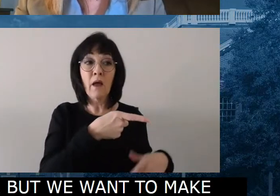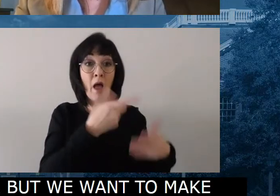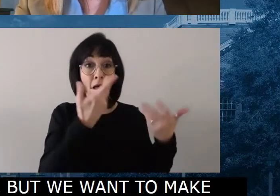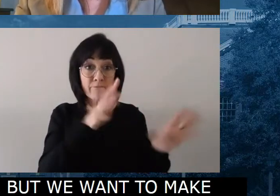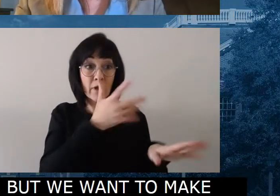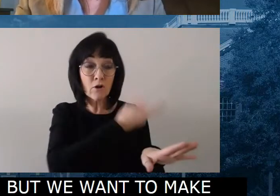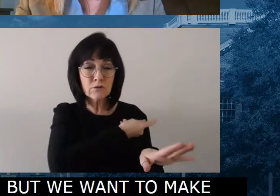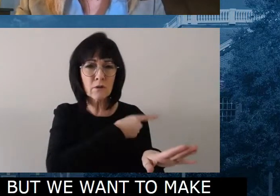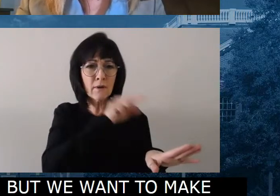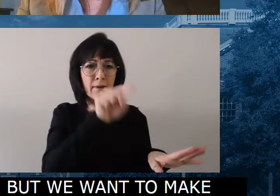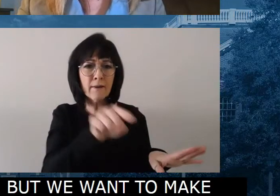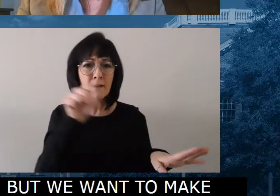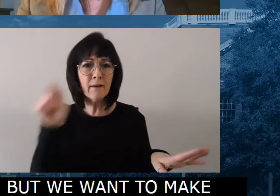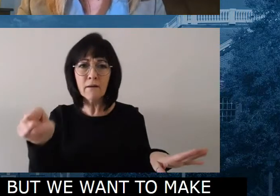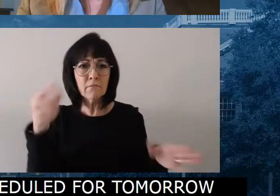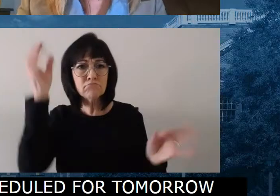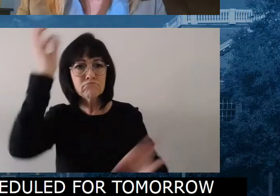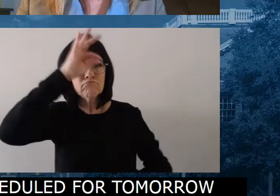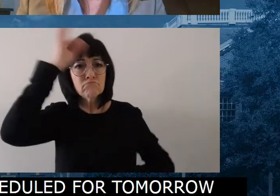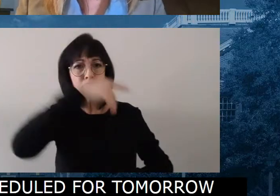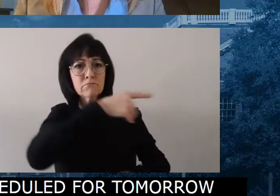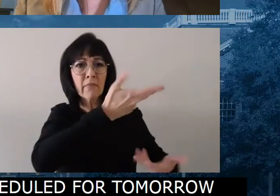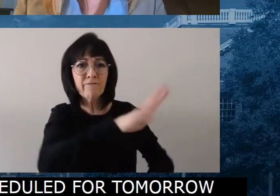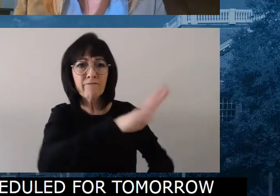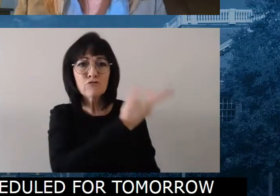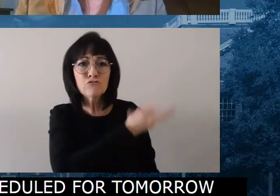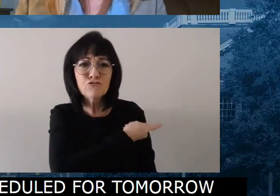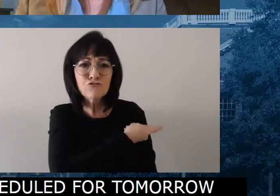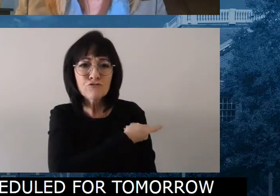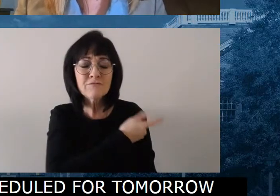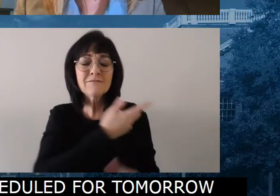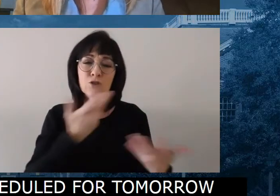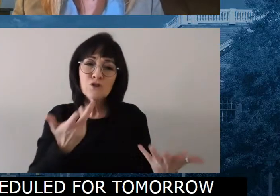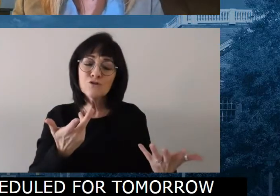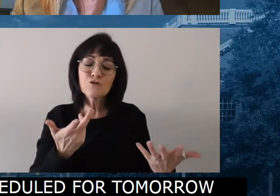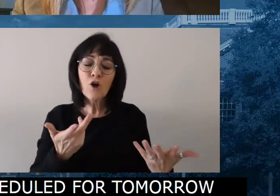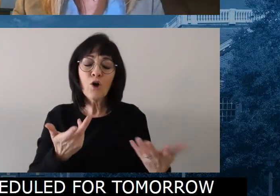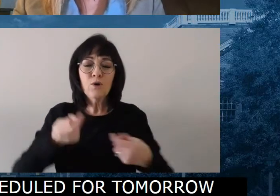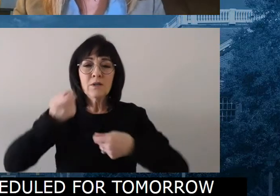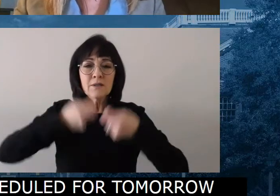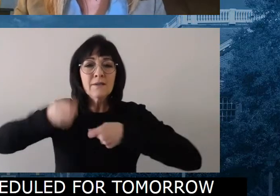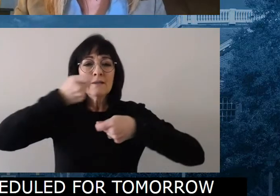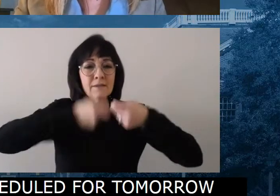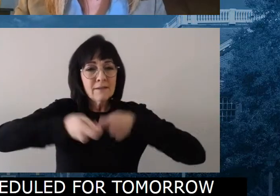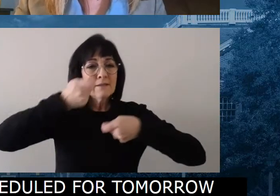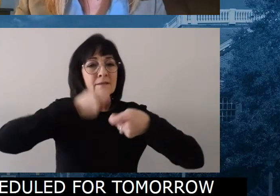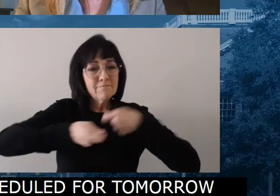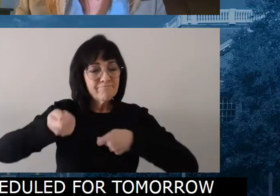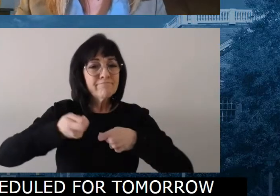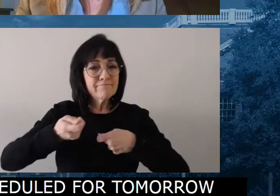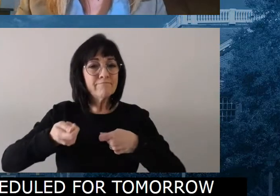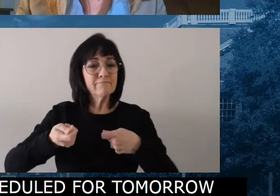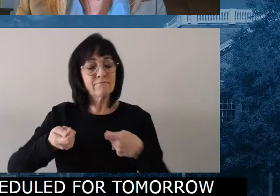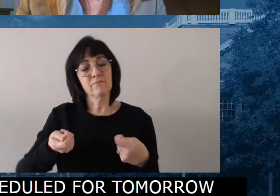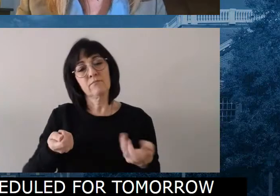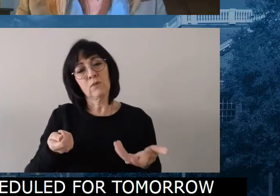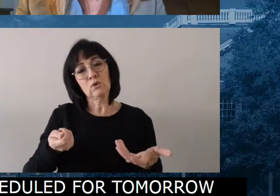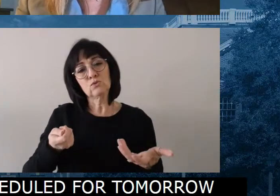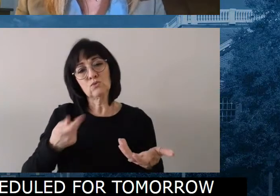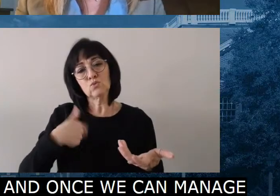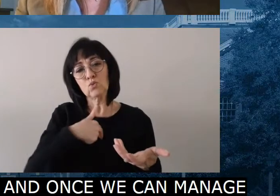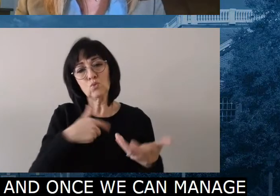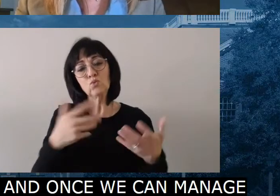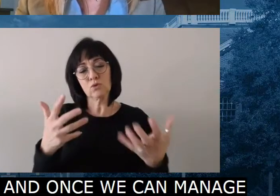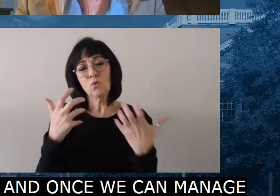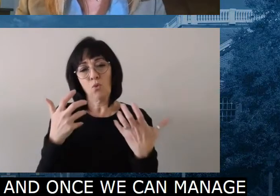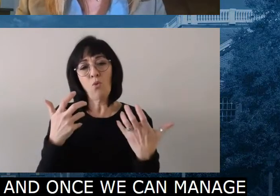identify how many walk-ups we could manage in a day on top of 300 or 400 other people that have appointments, I think we're going to go out to groups and push